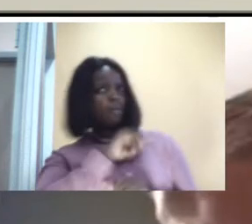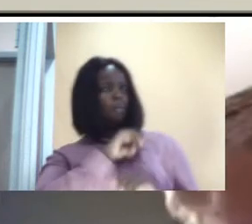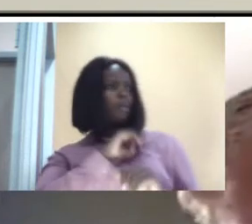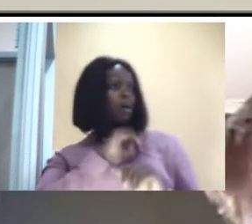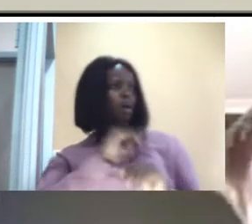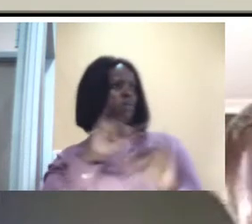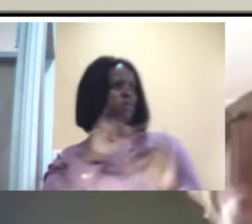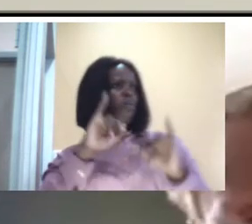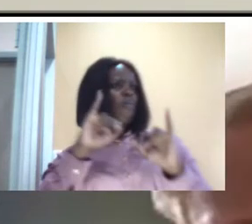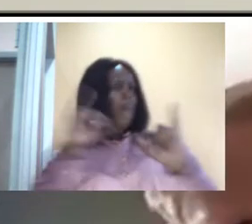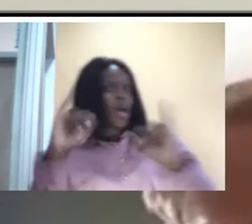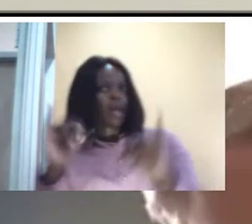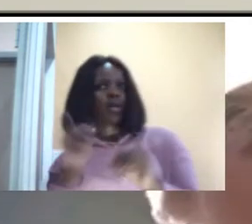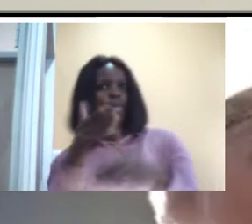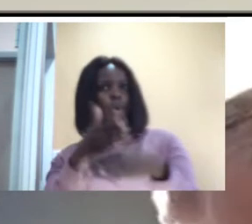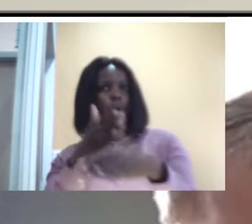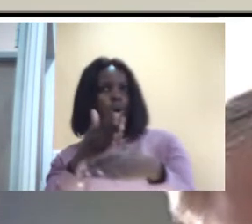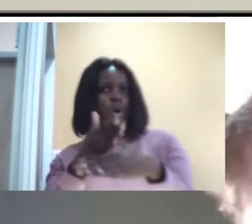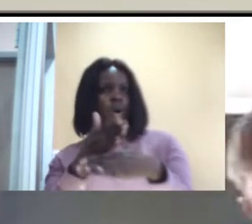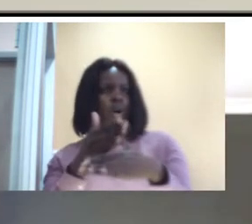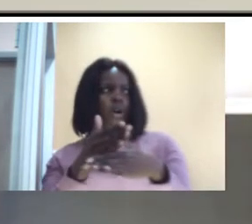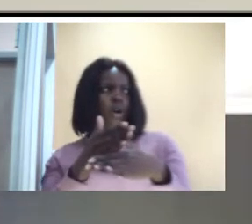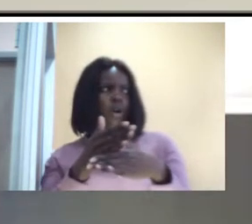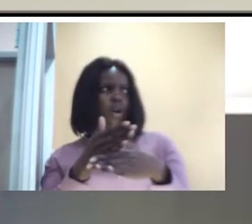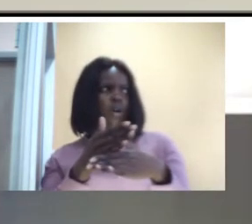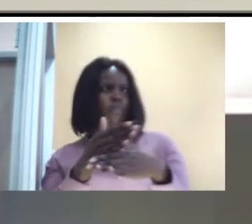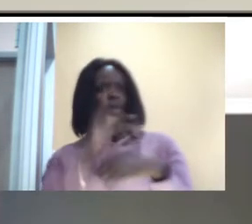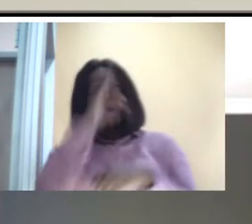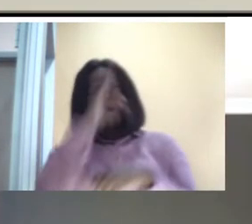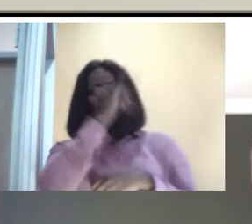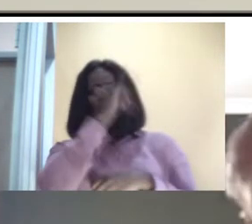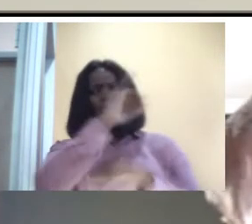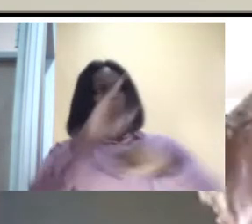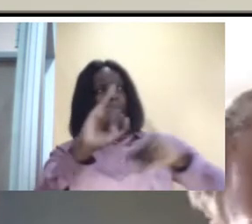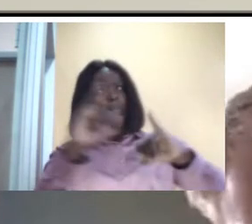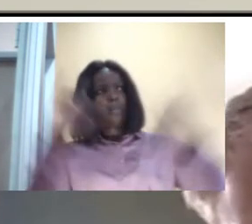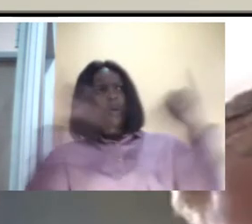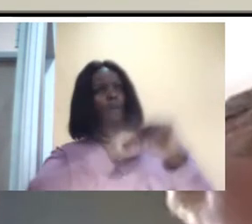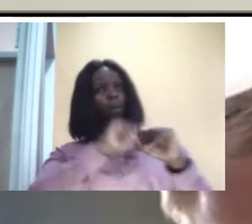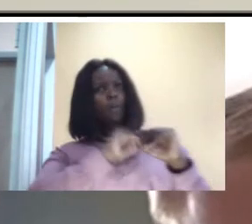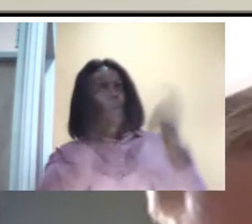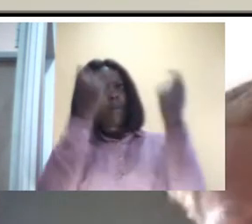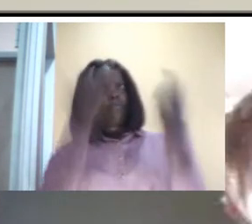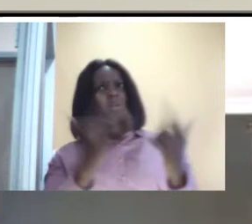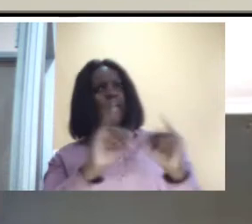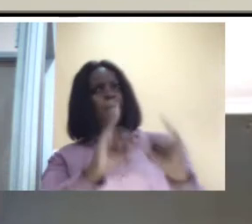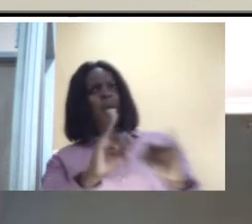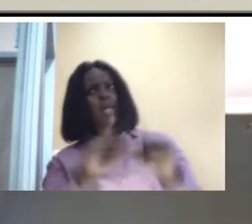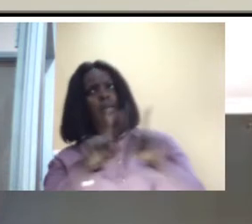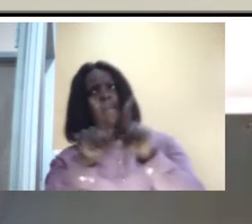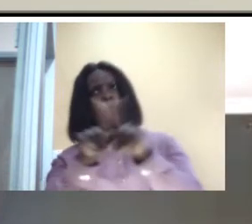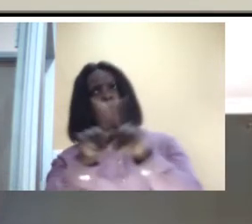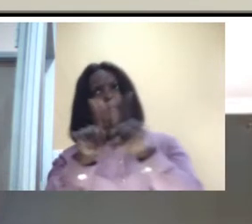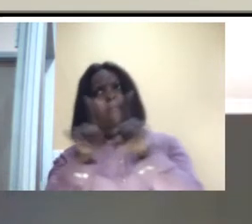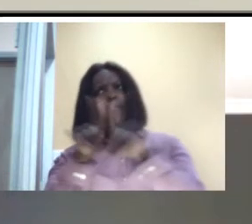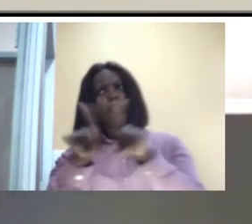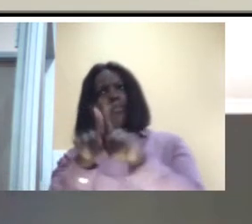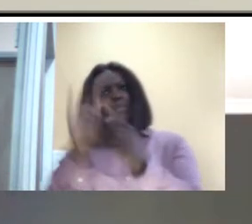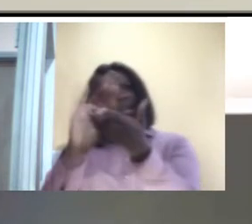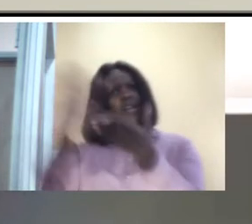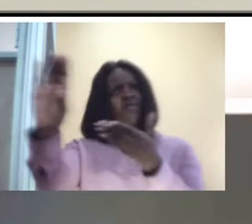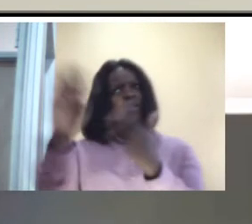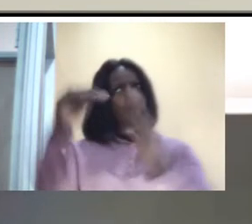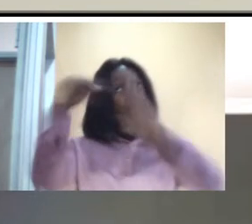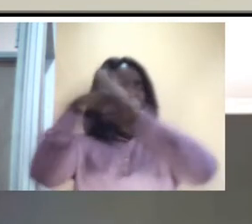economic performance, poor economic management. Crime is increasing because of poor budget and implementation. Lack of investment is